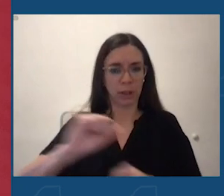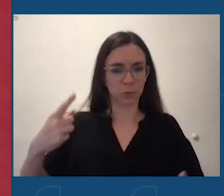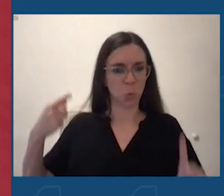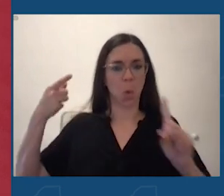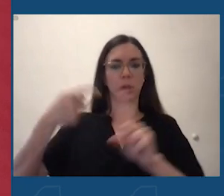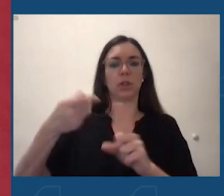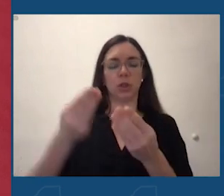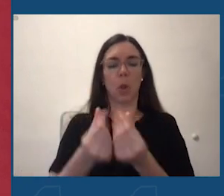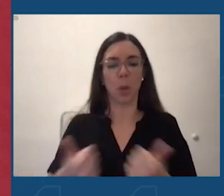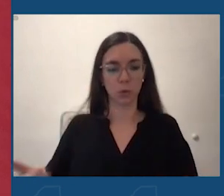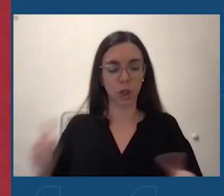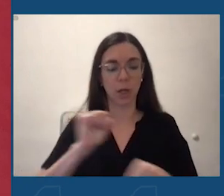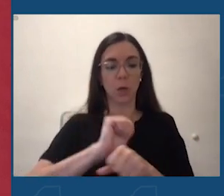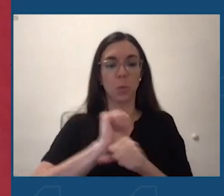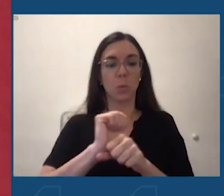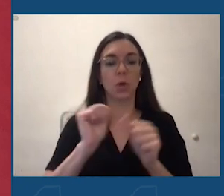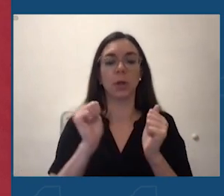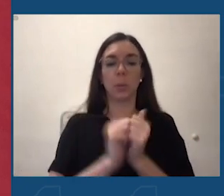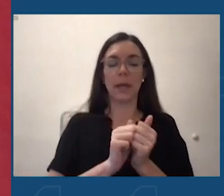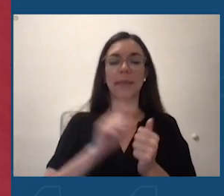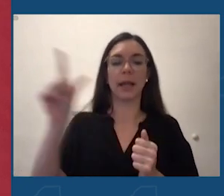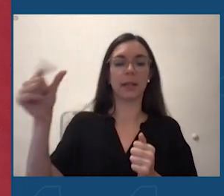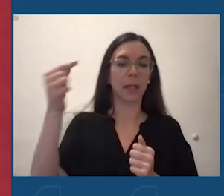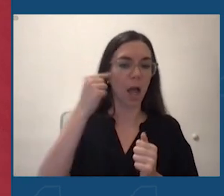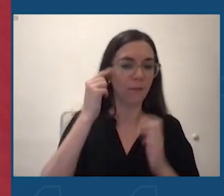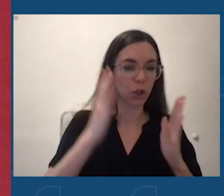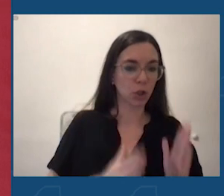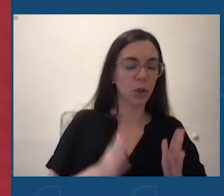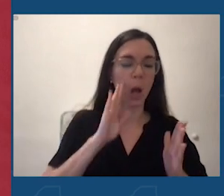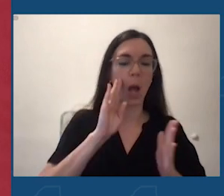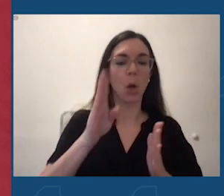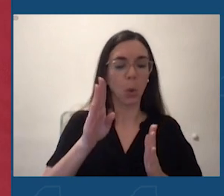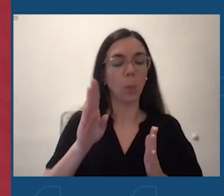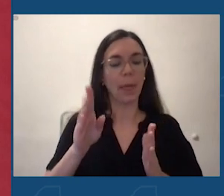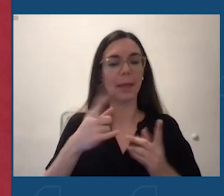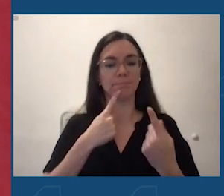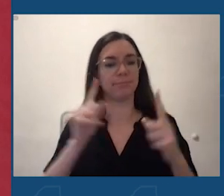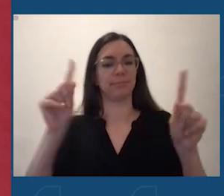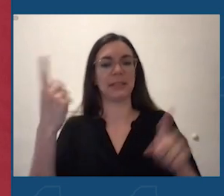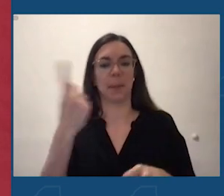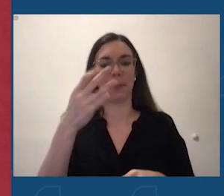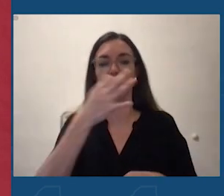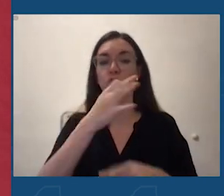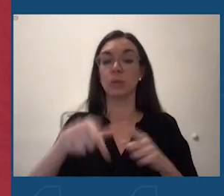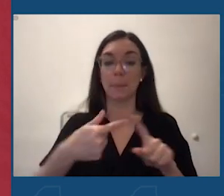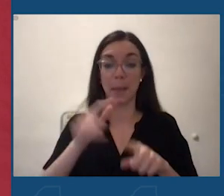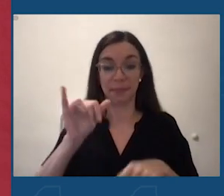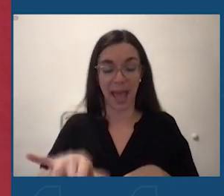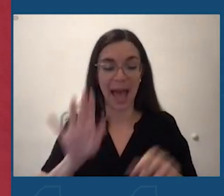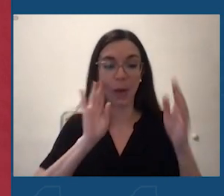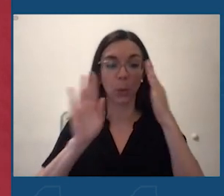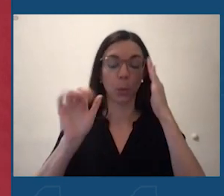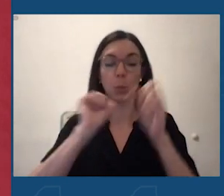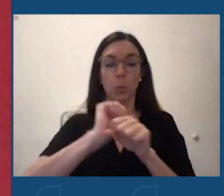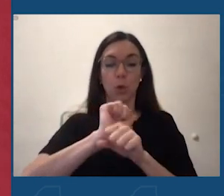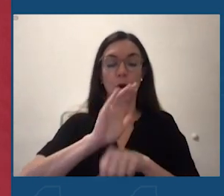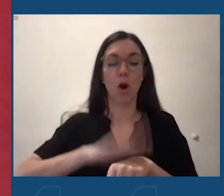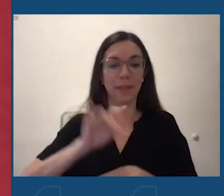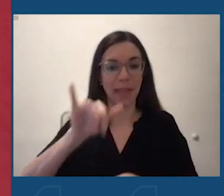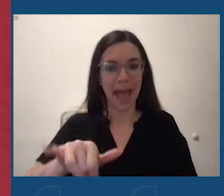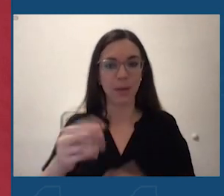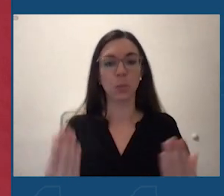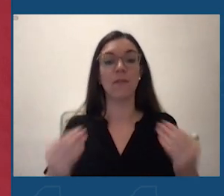with Governor Pierluisi, and we're going to be announcing something very soon on that. So we're going to work on that. We've got some more announcements coming. Thank